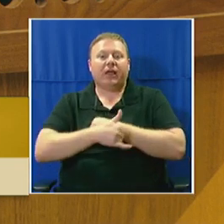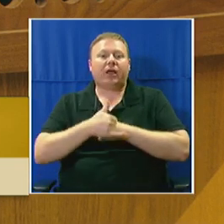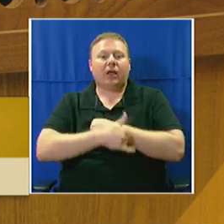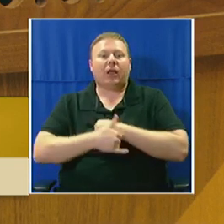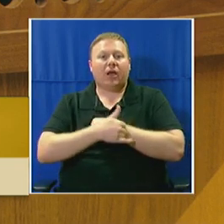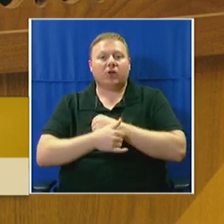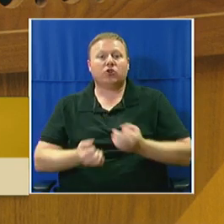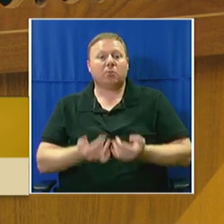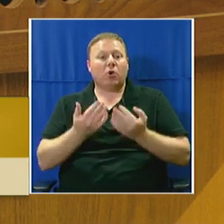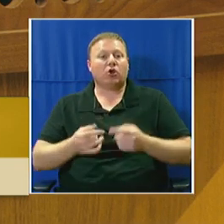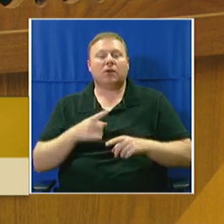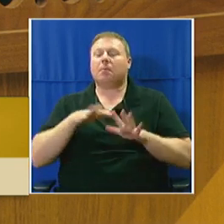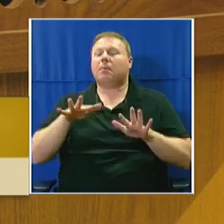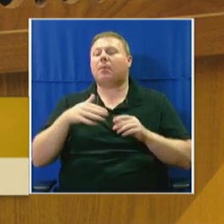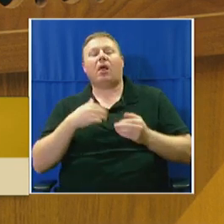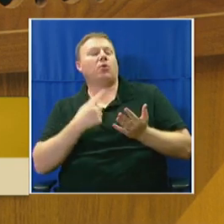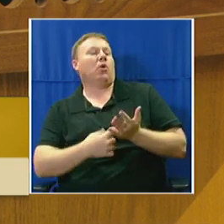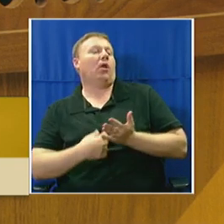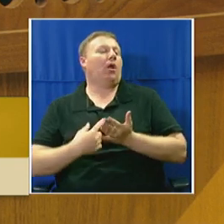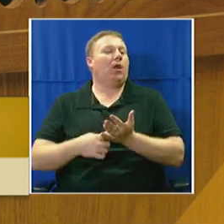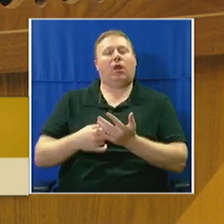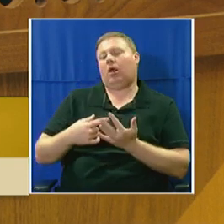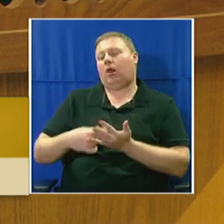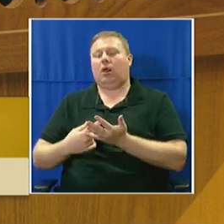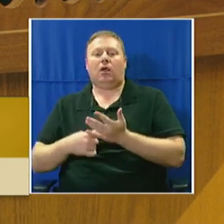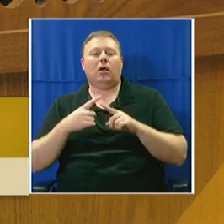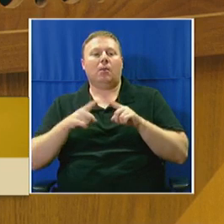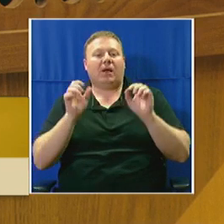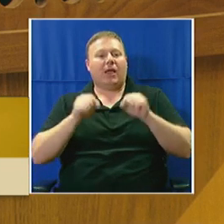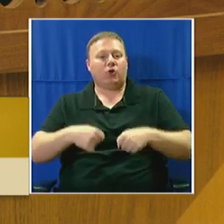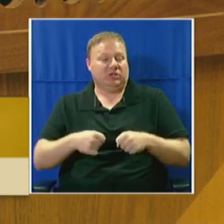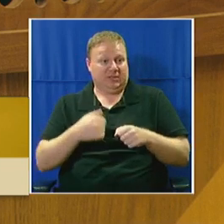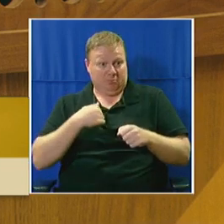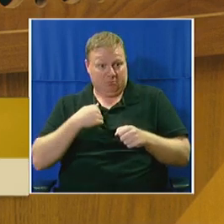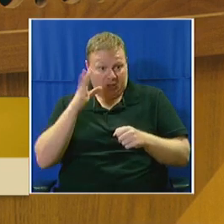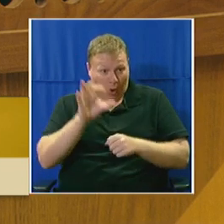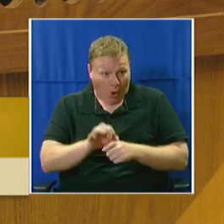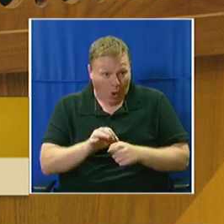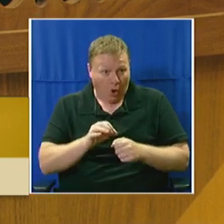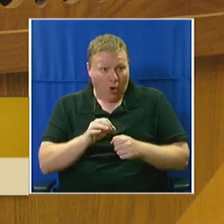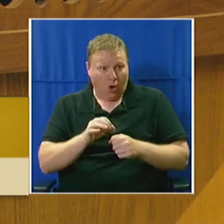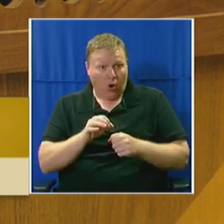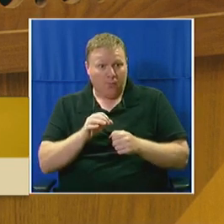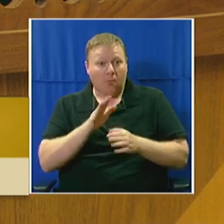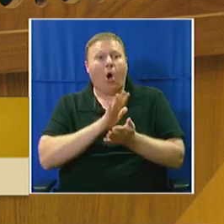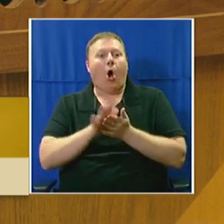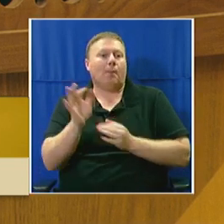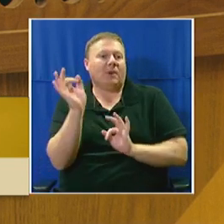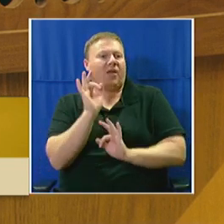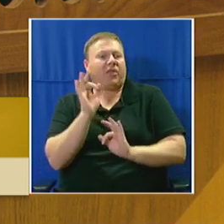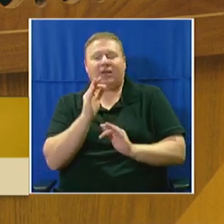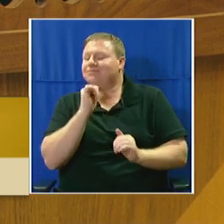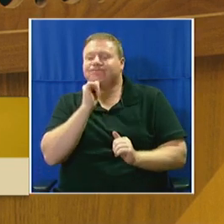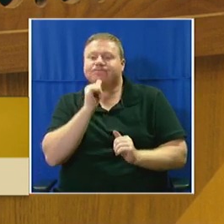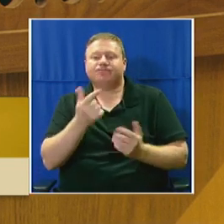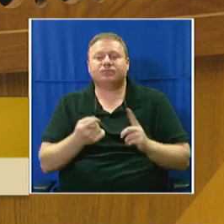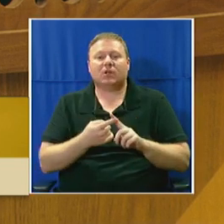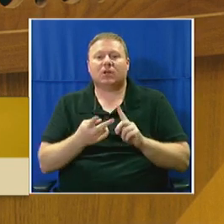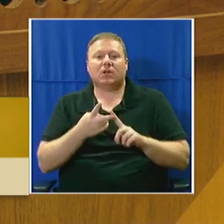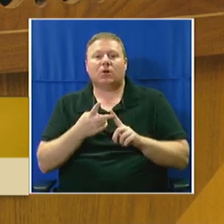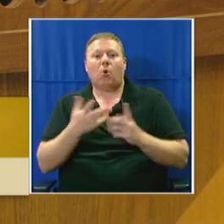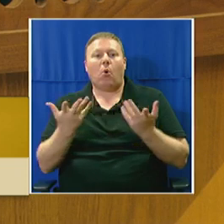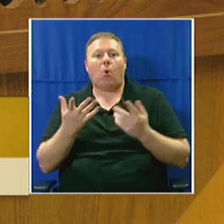thousands of more women who are raped and killed will also be scarred for life Deputy speaker we are fiddling while the country is